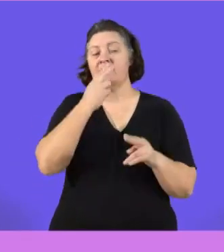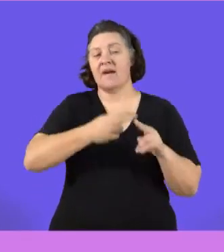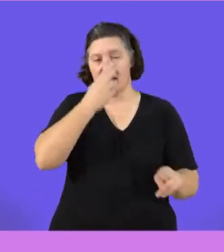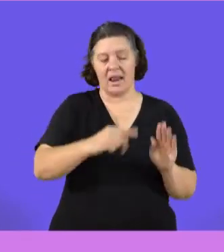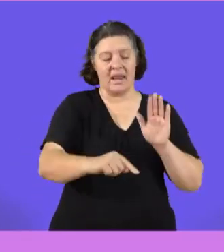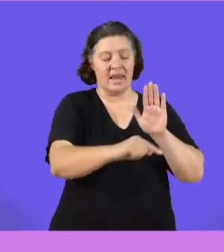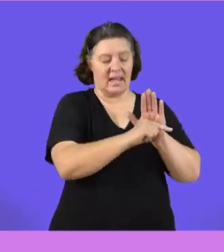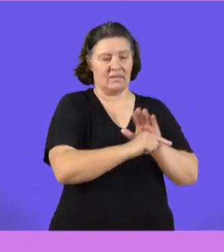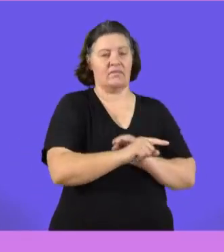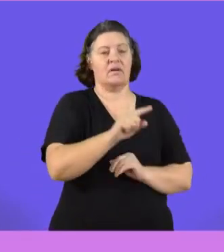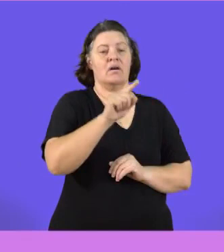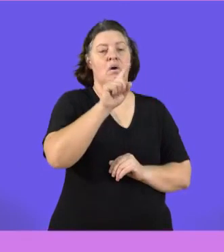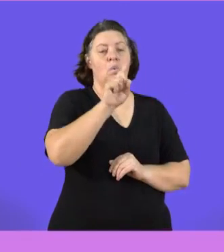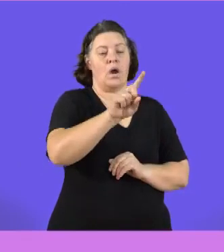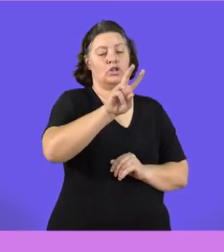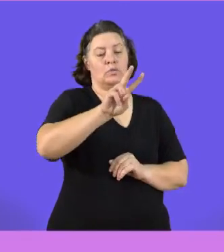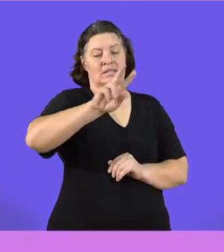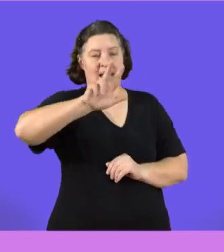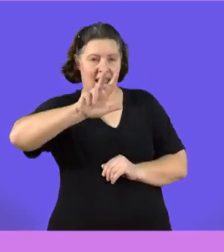of negative or minus